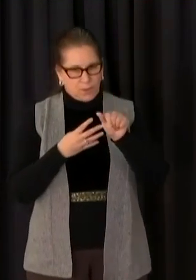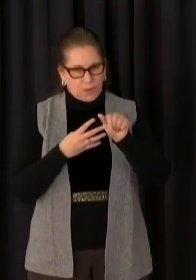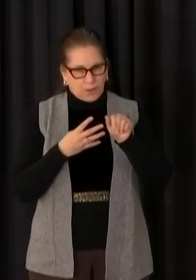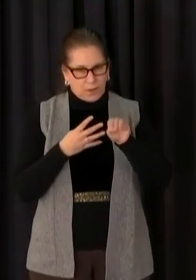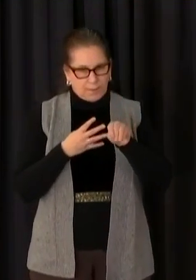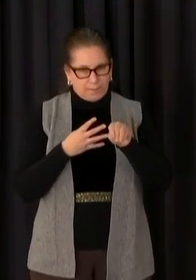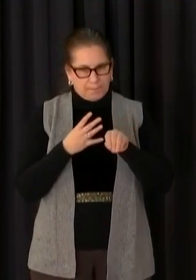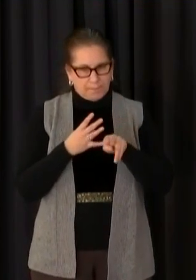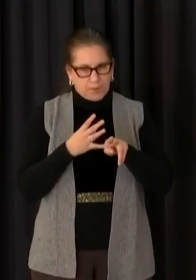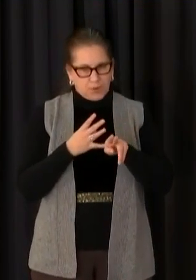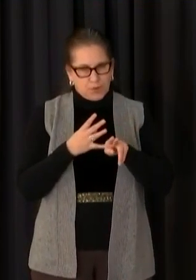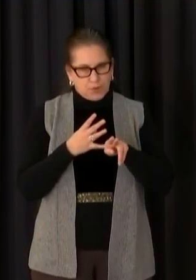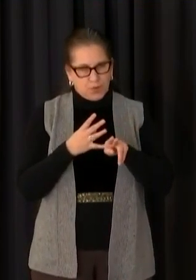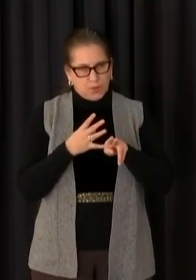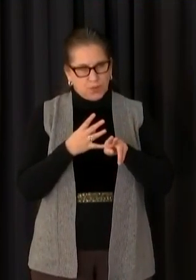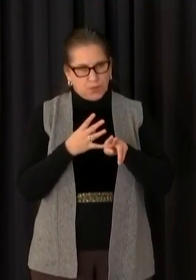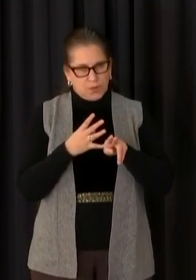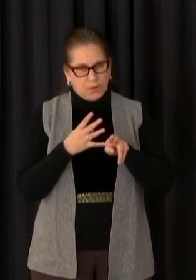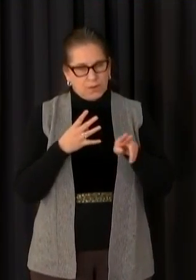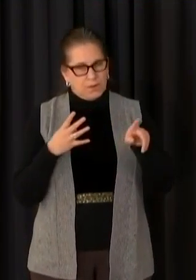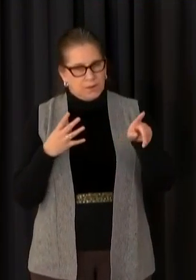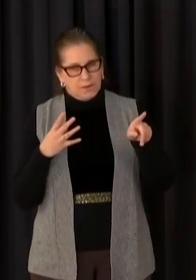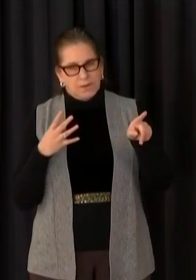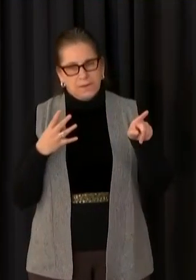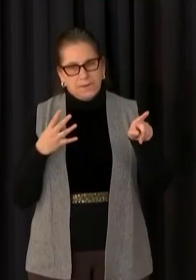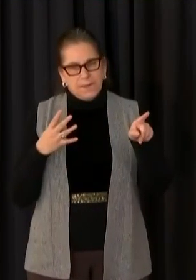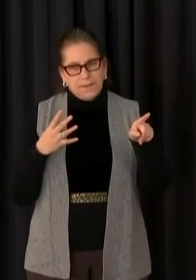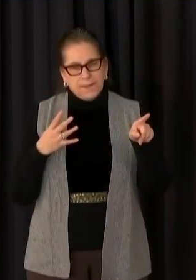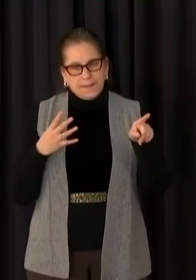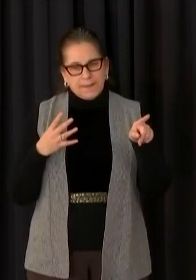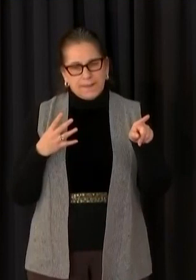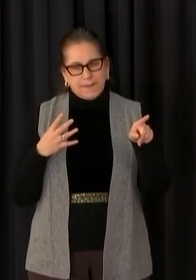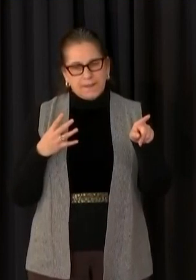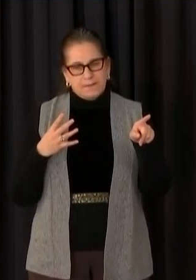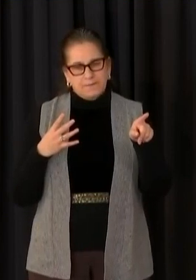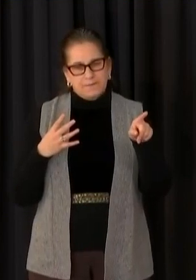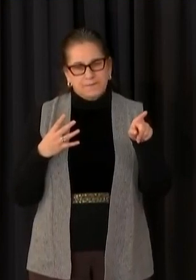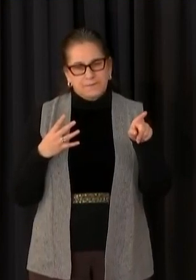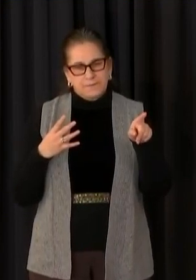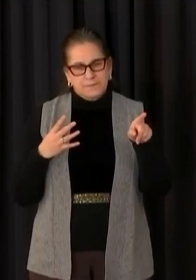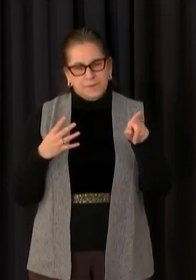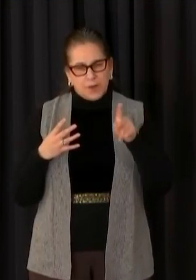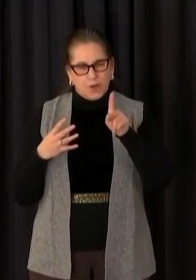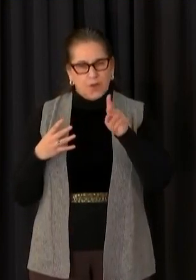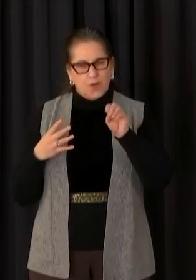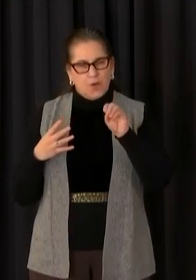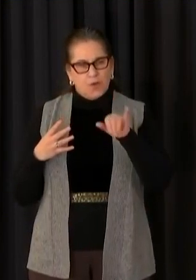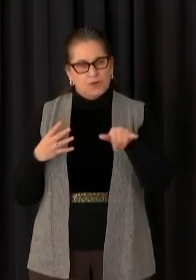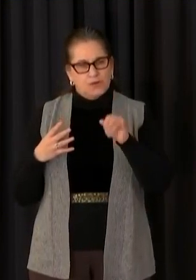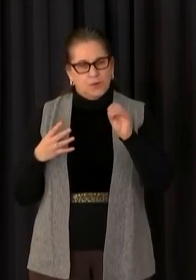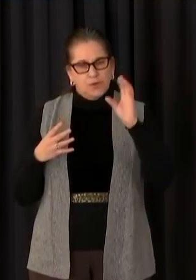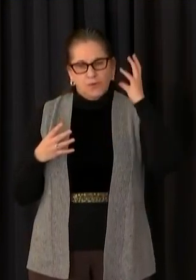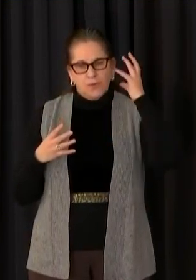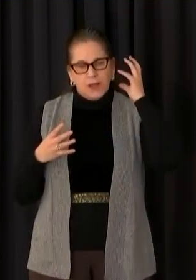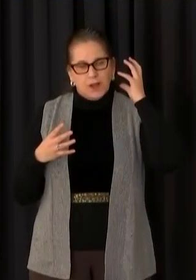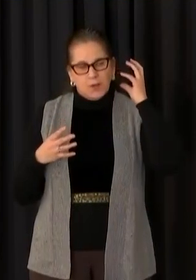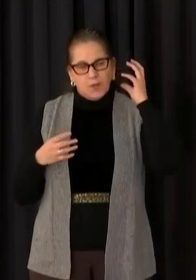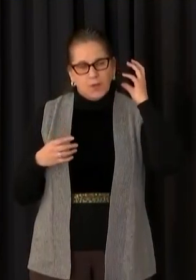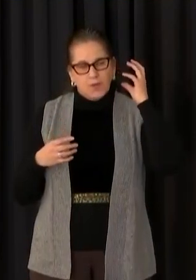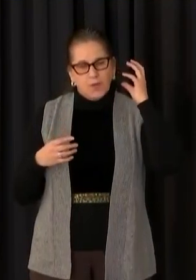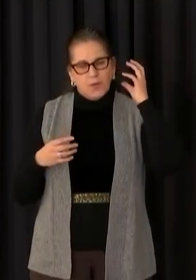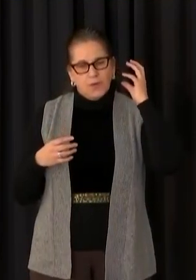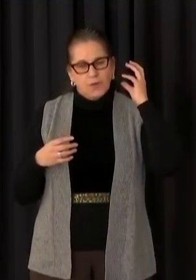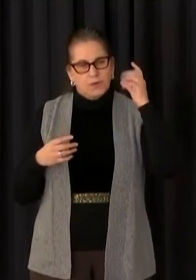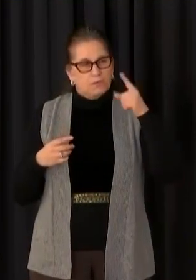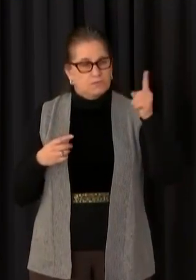thoughts on Kojo's place in this city and what he's done for our community, and whether or not you'll miss